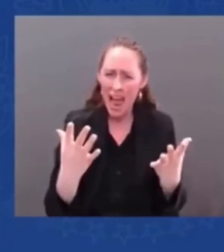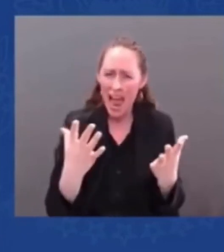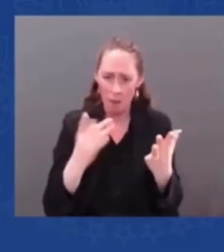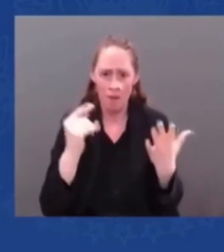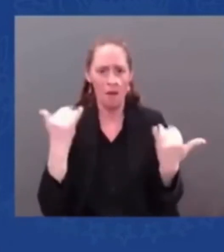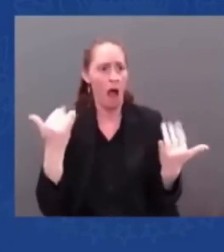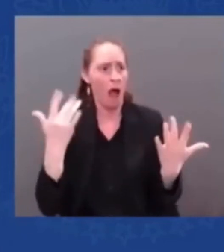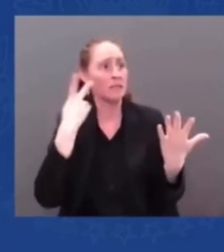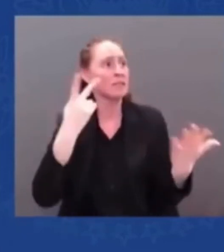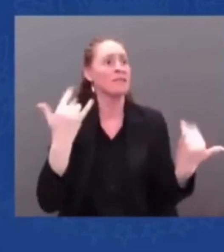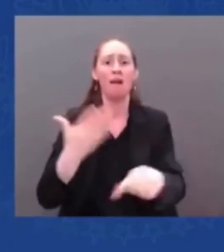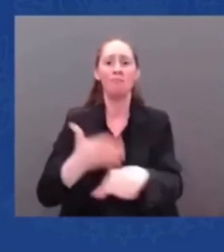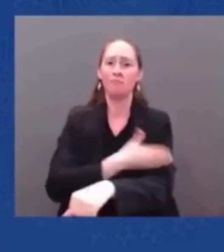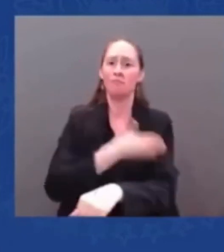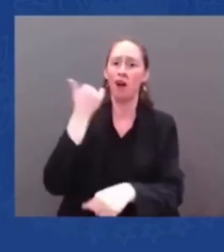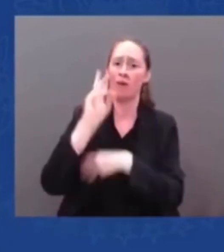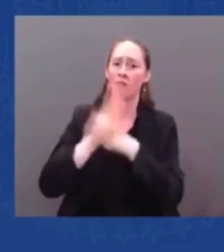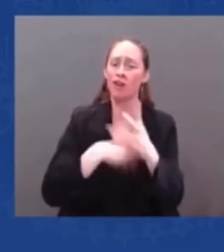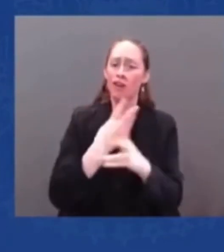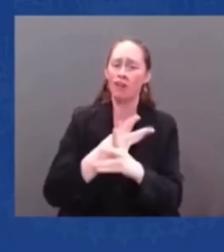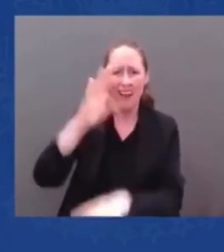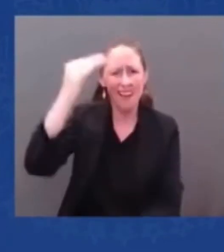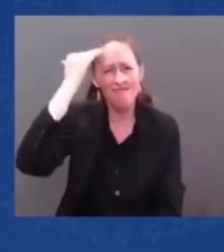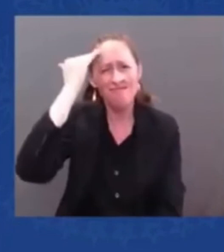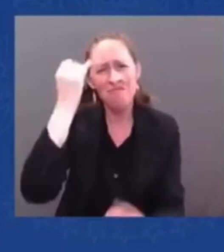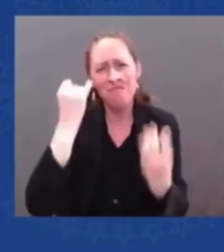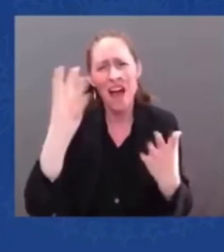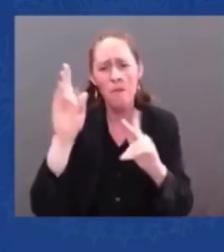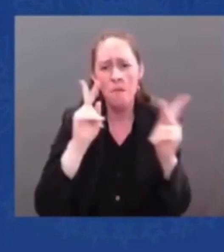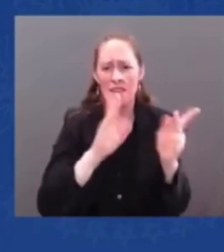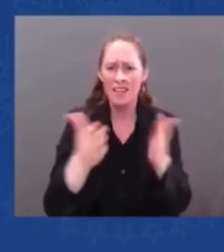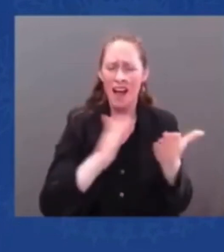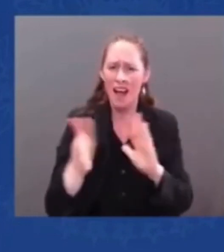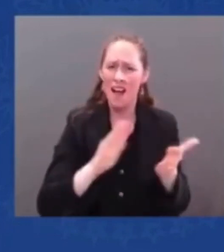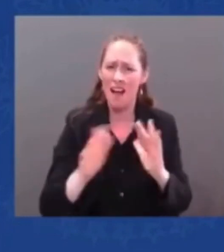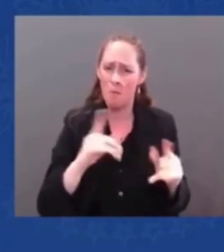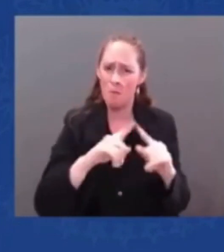the chaos. And now is a time when things are shifting. They're going to be a new world order out there.